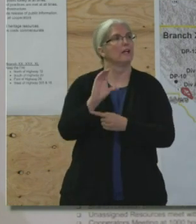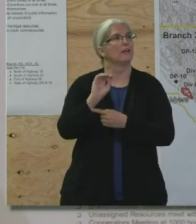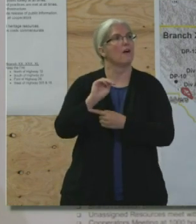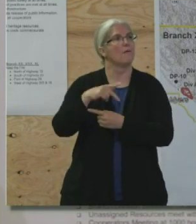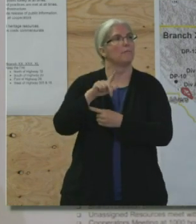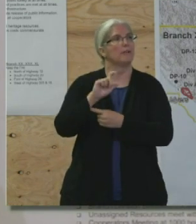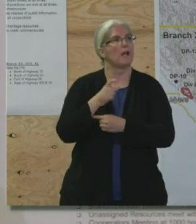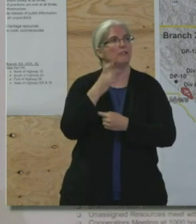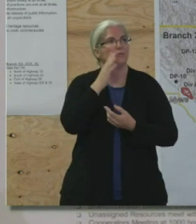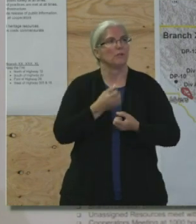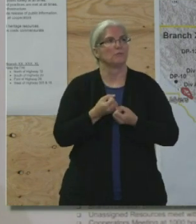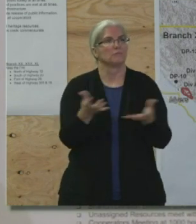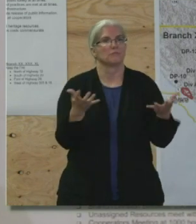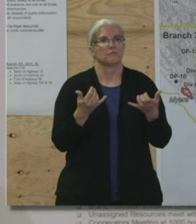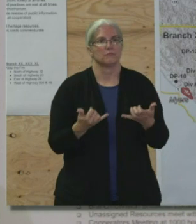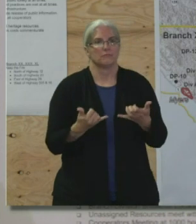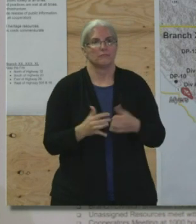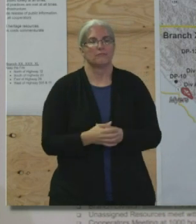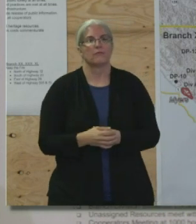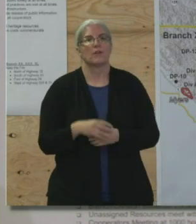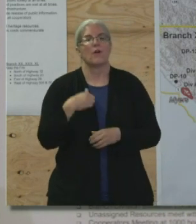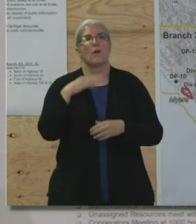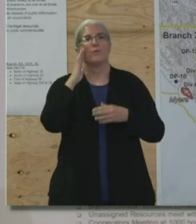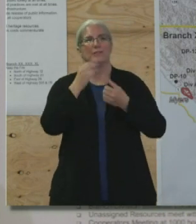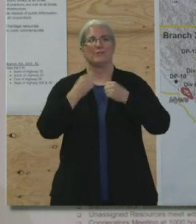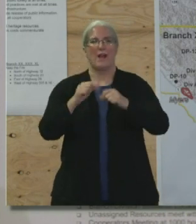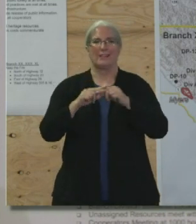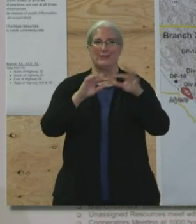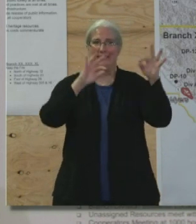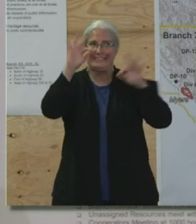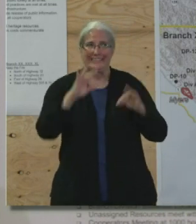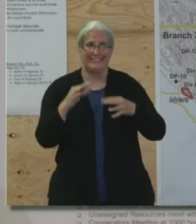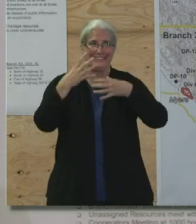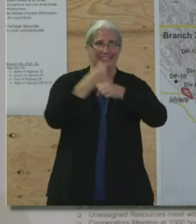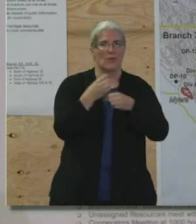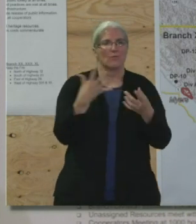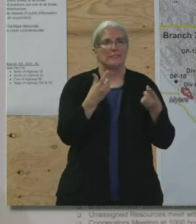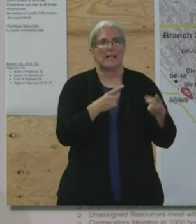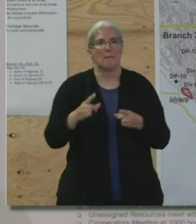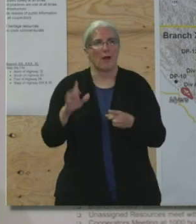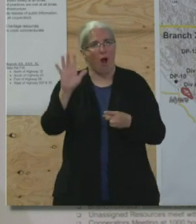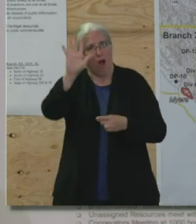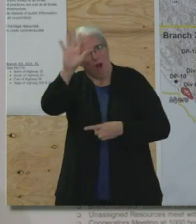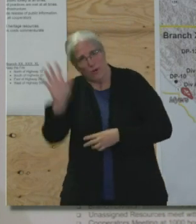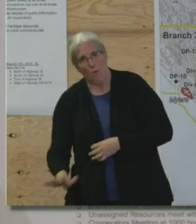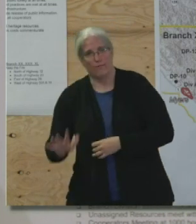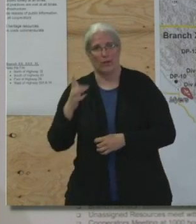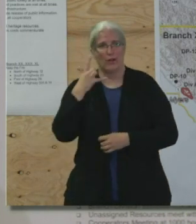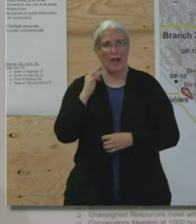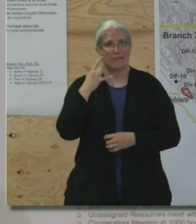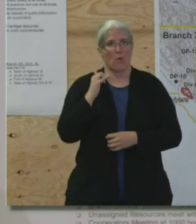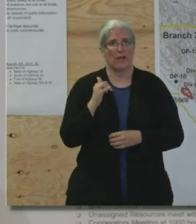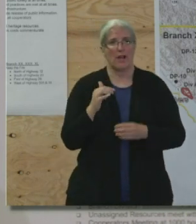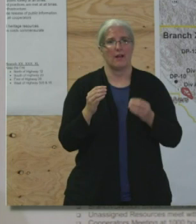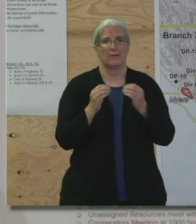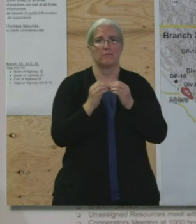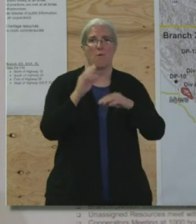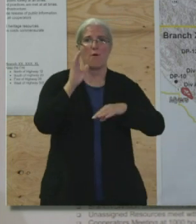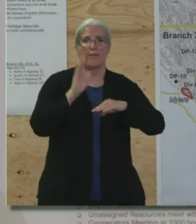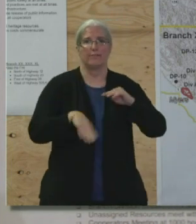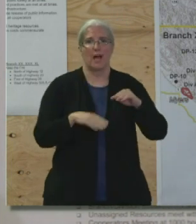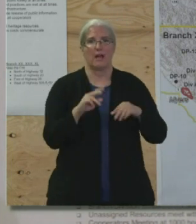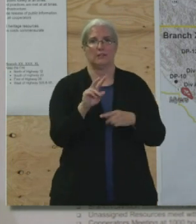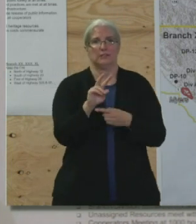California. Nearly 12,000 firefighters are battling nearly 24 major fires and complexes